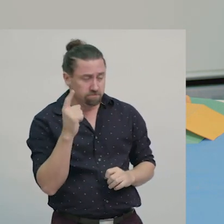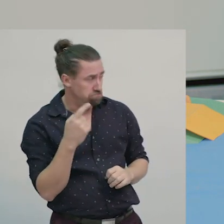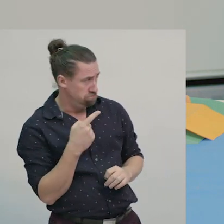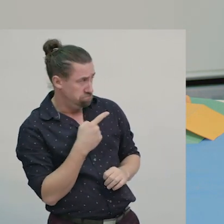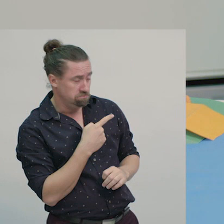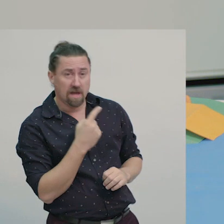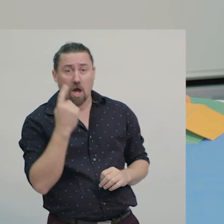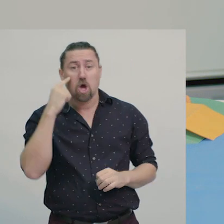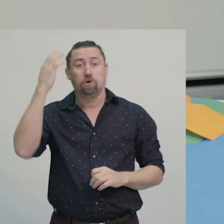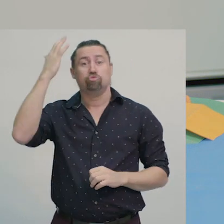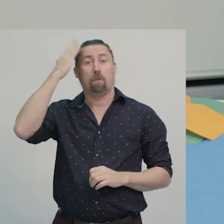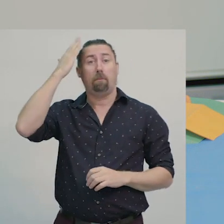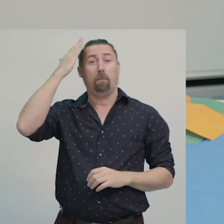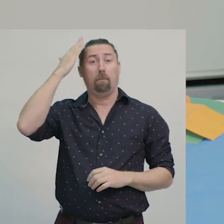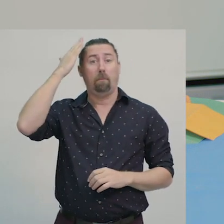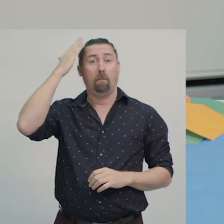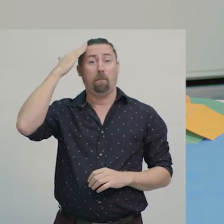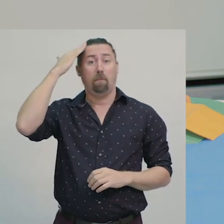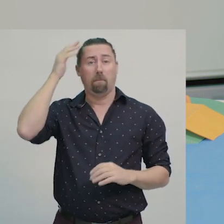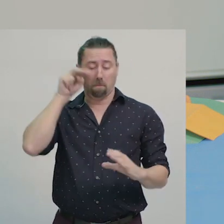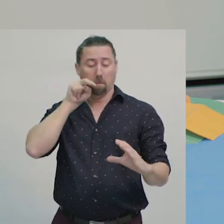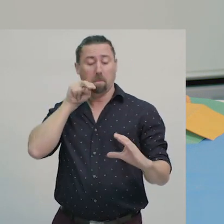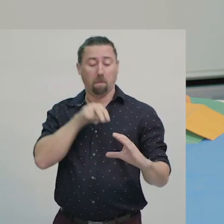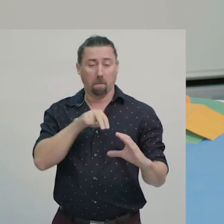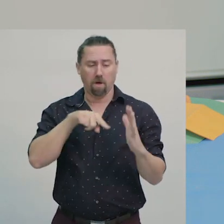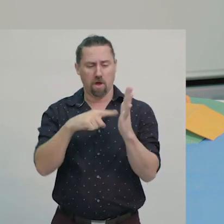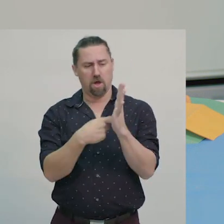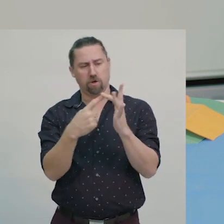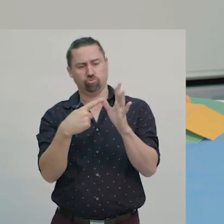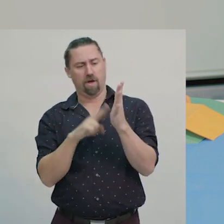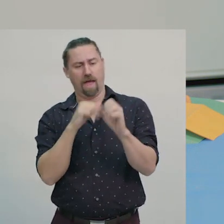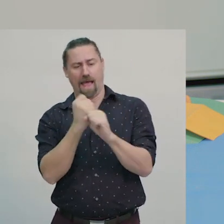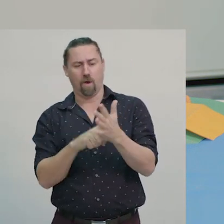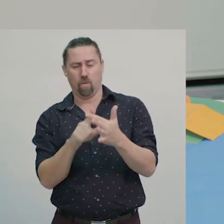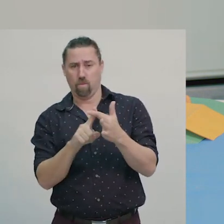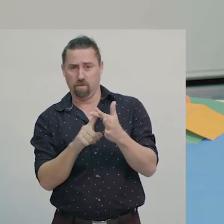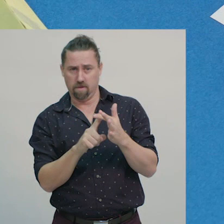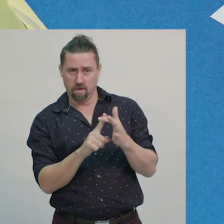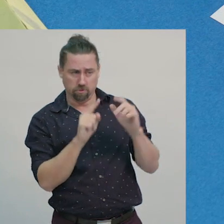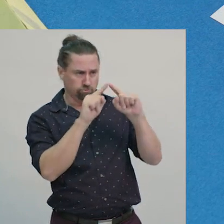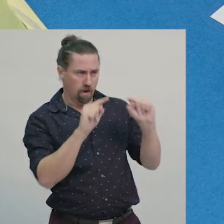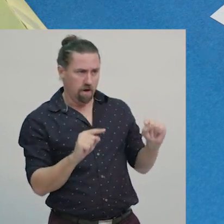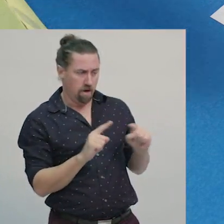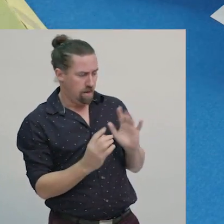This is the top. It looks like a triangle. Let's record that.